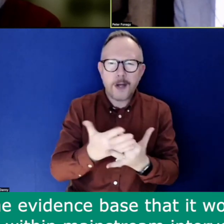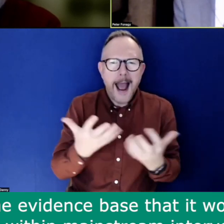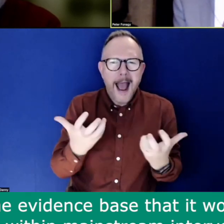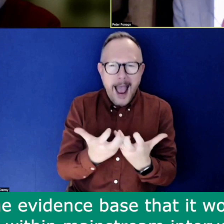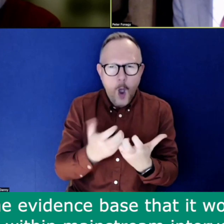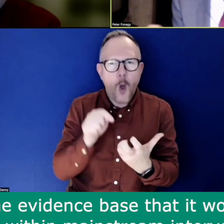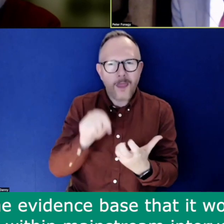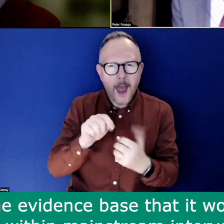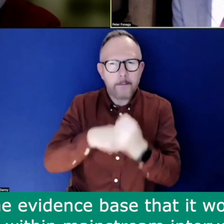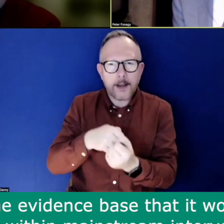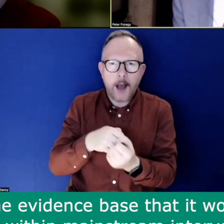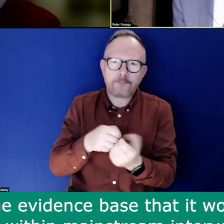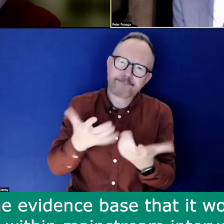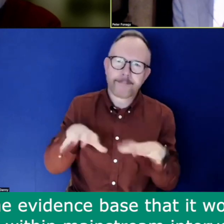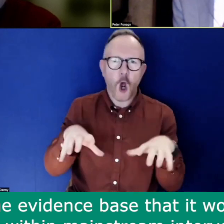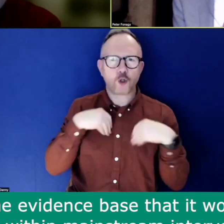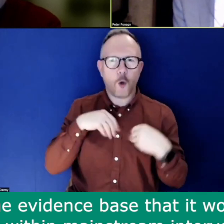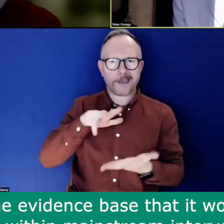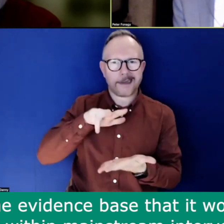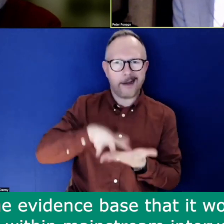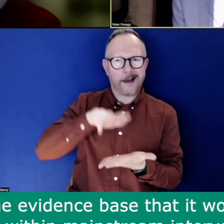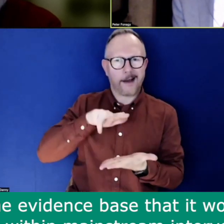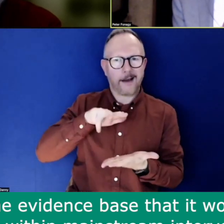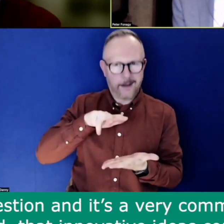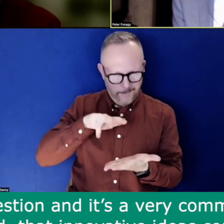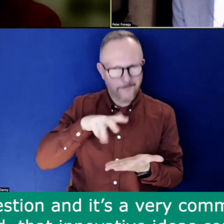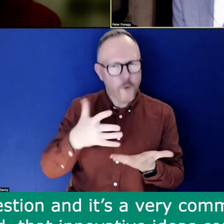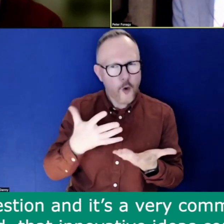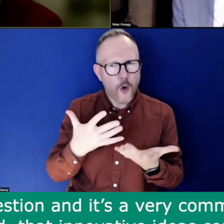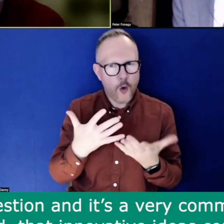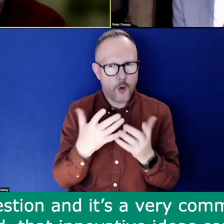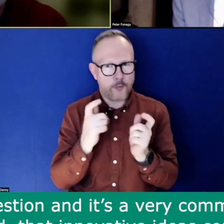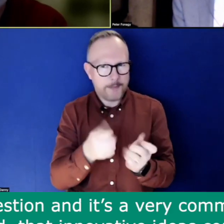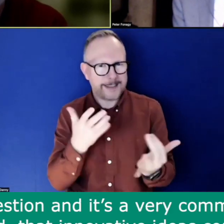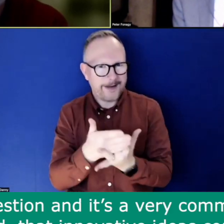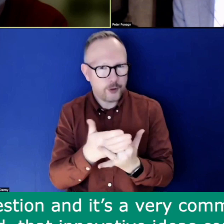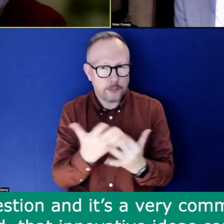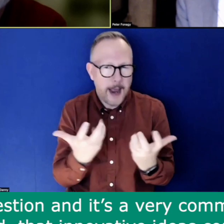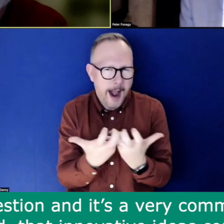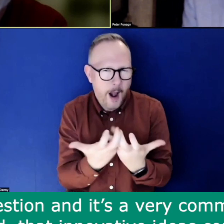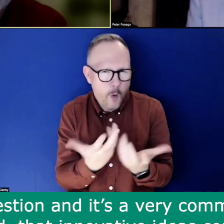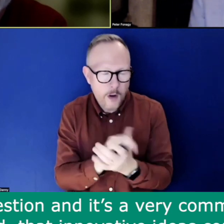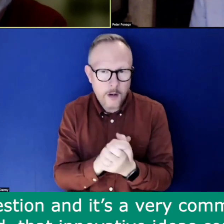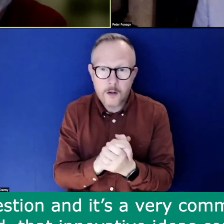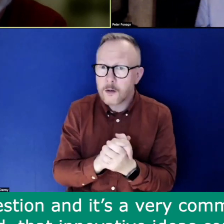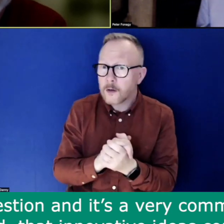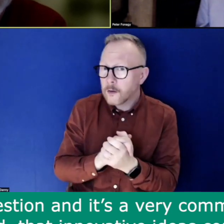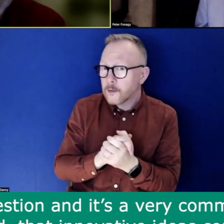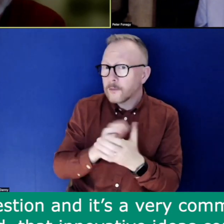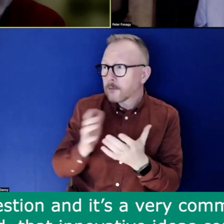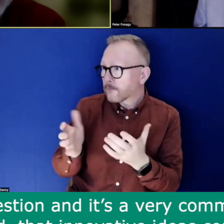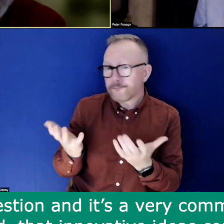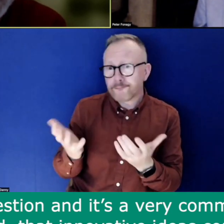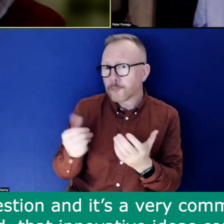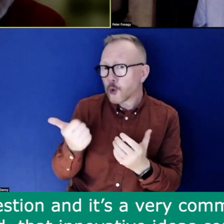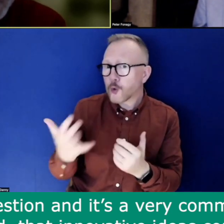within mainstream interventions? Yeah, no, that's a good question, and it's a very common challenge, isn't it,